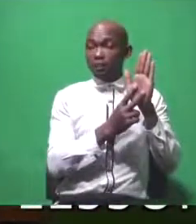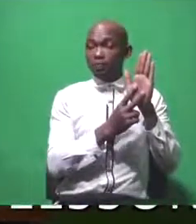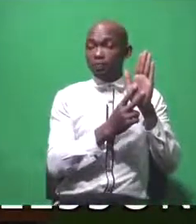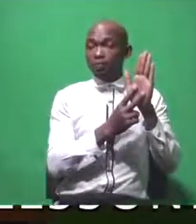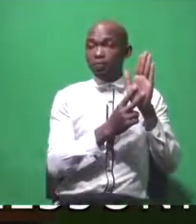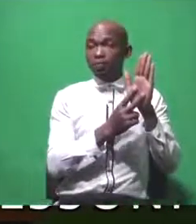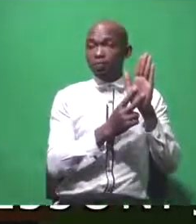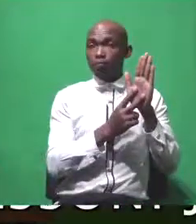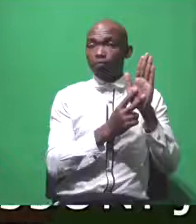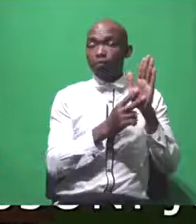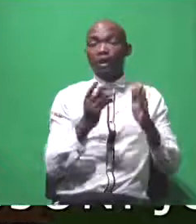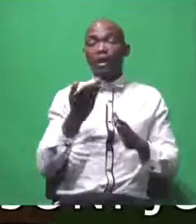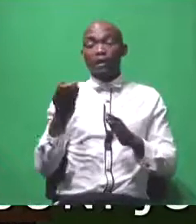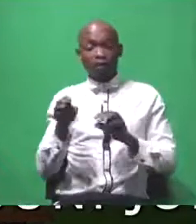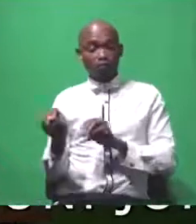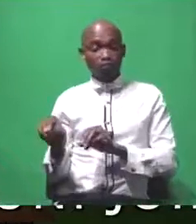Another transactions